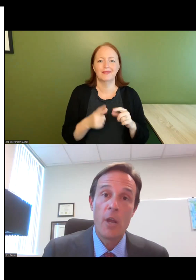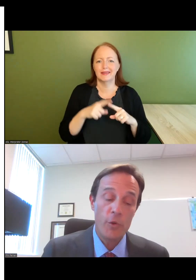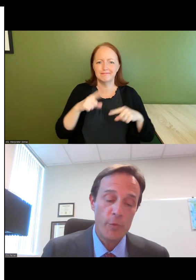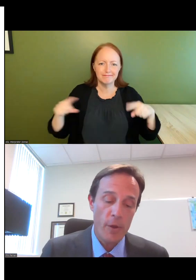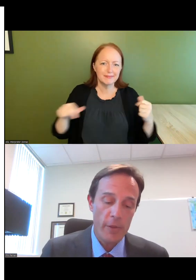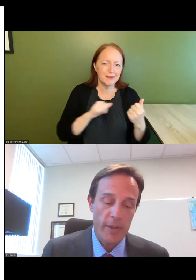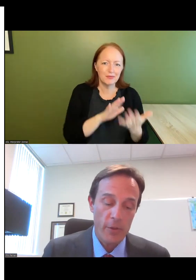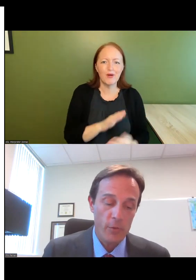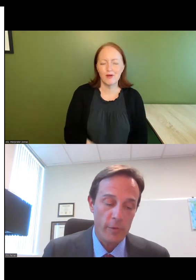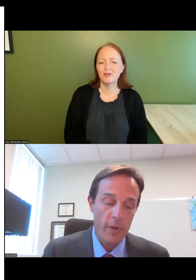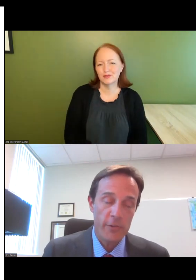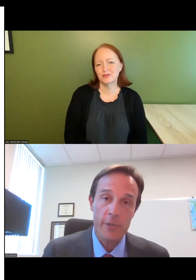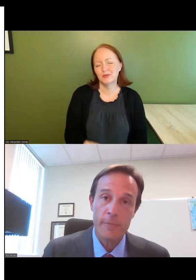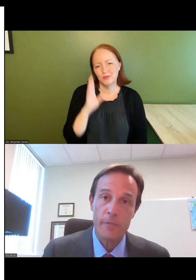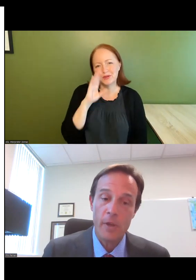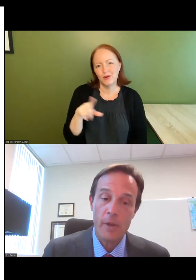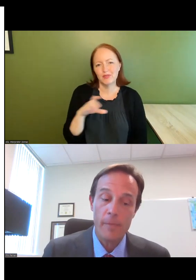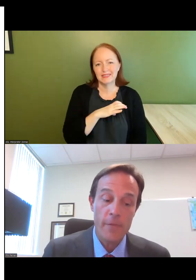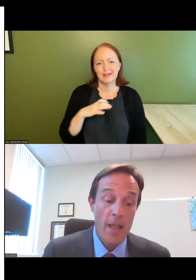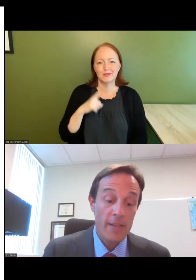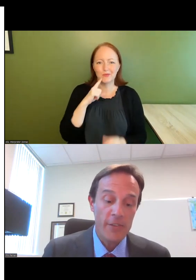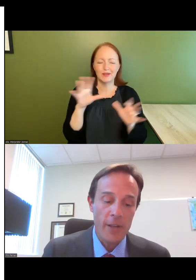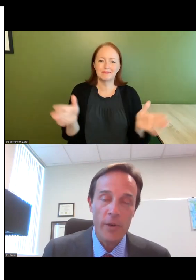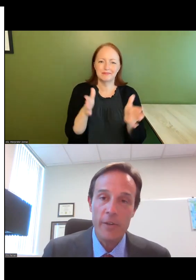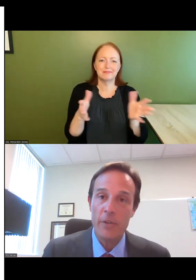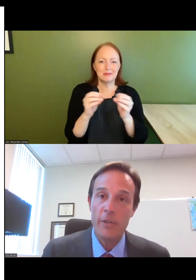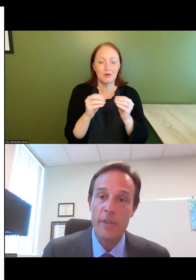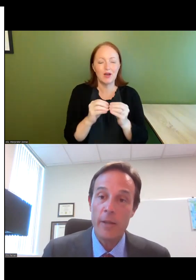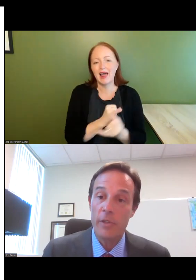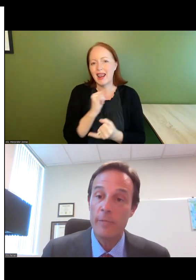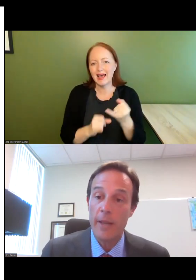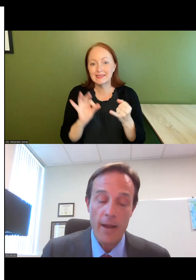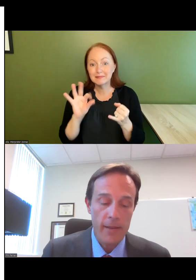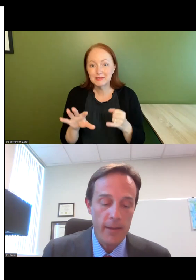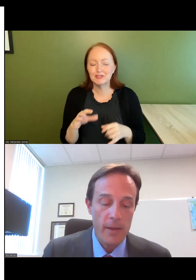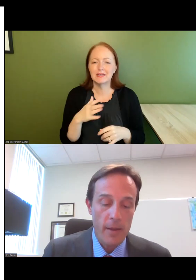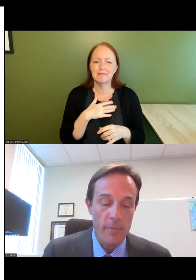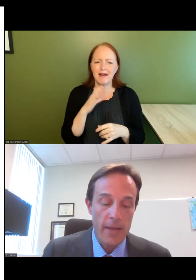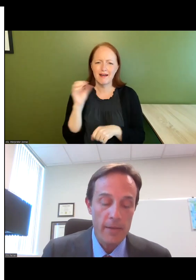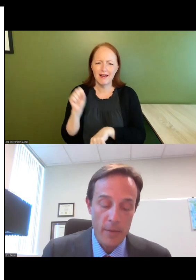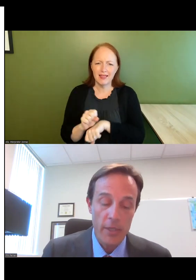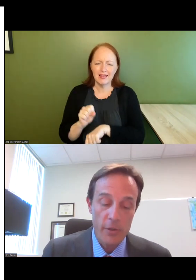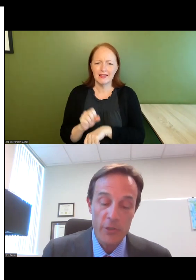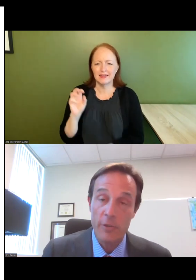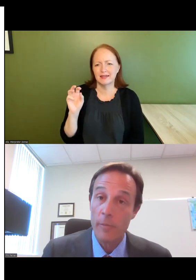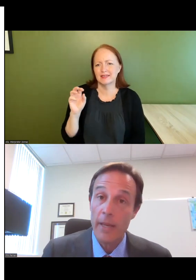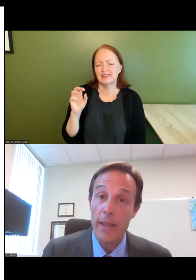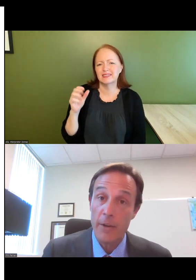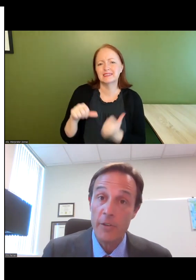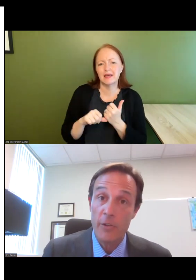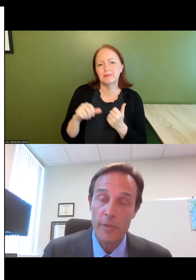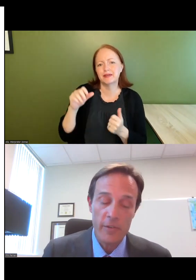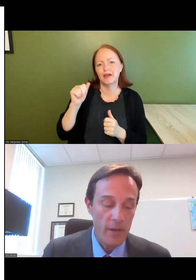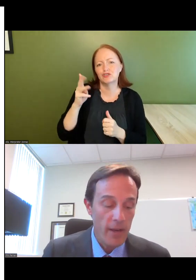approach, which we know this council will foster. The last thing I wanted to mention is that I believe my colleague, Deputy Attorney General